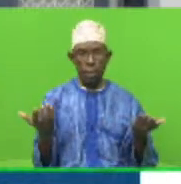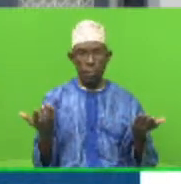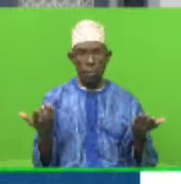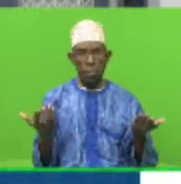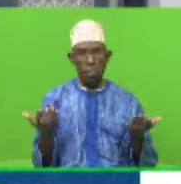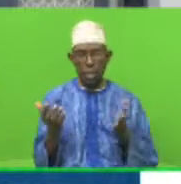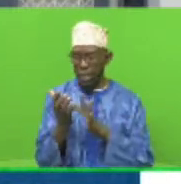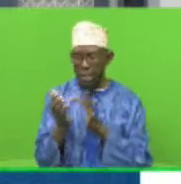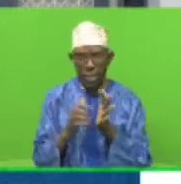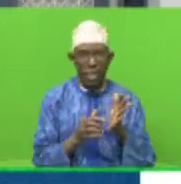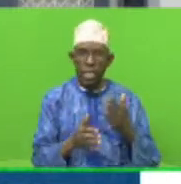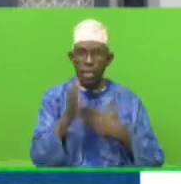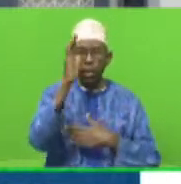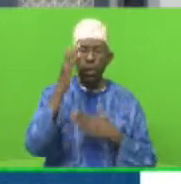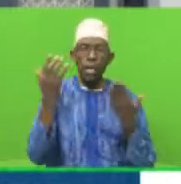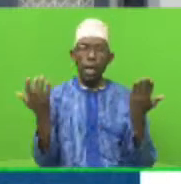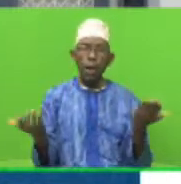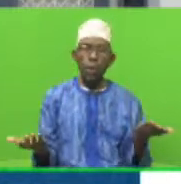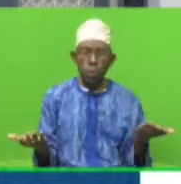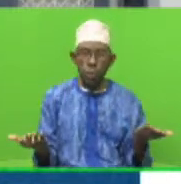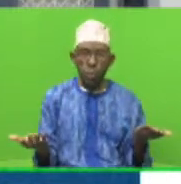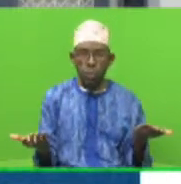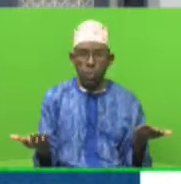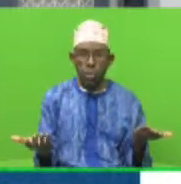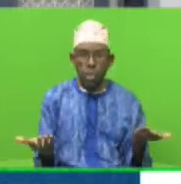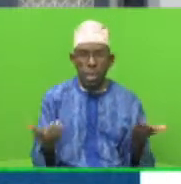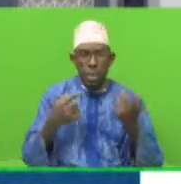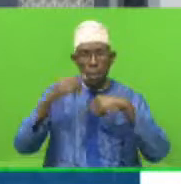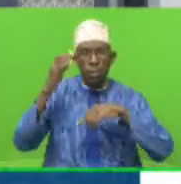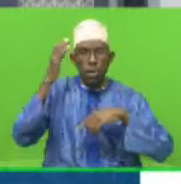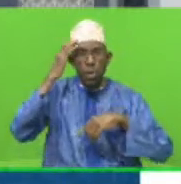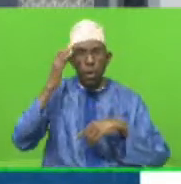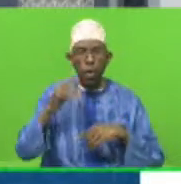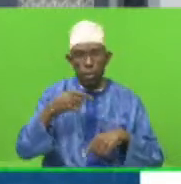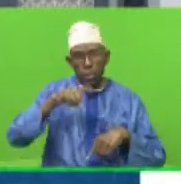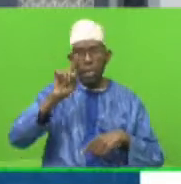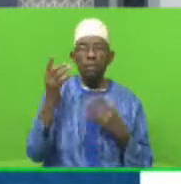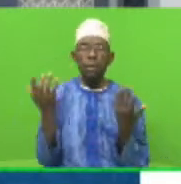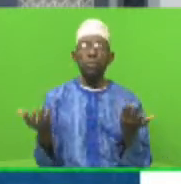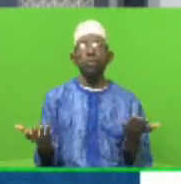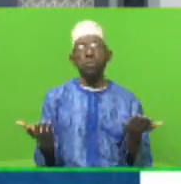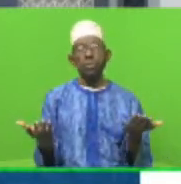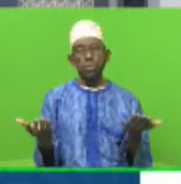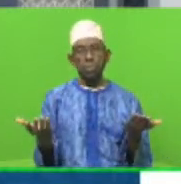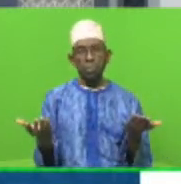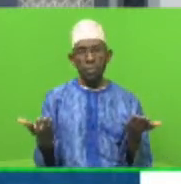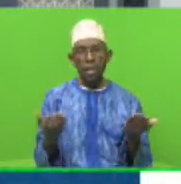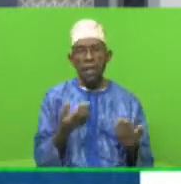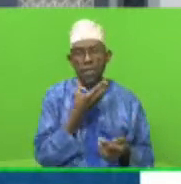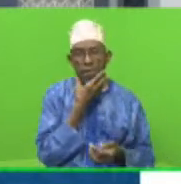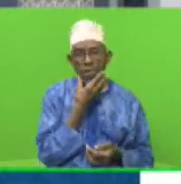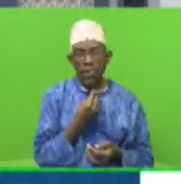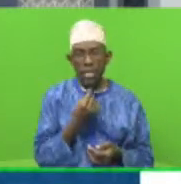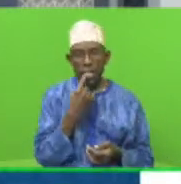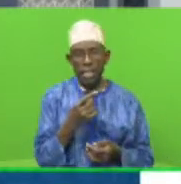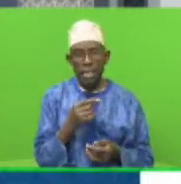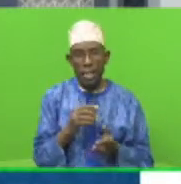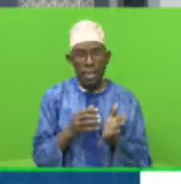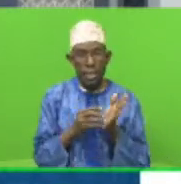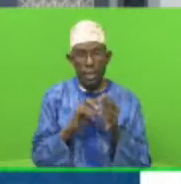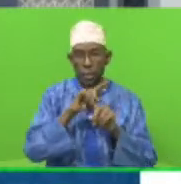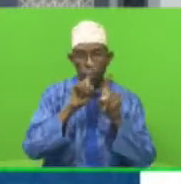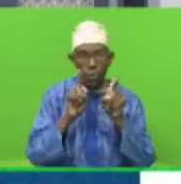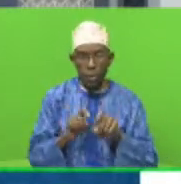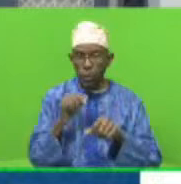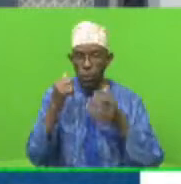but Jesus is God. How does he come to know about himself? And then the father says, that's a very interesting